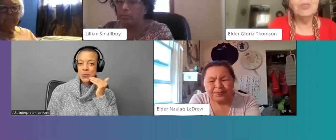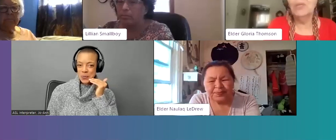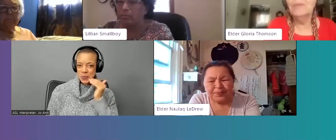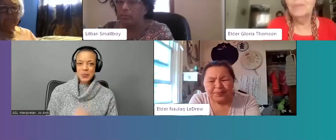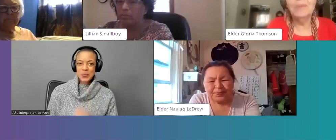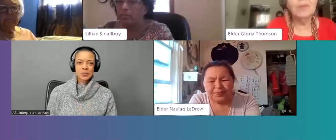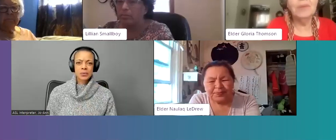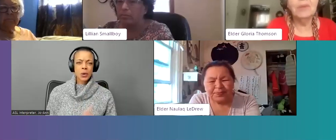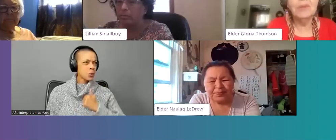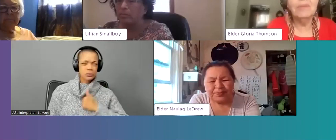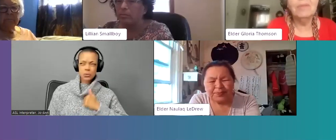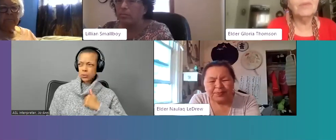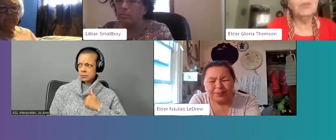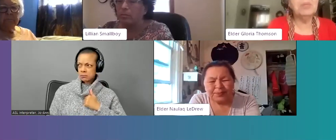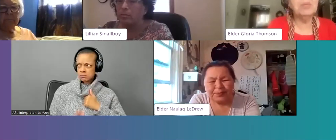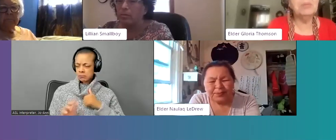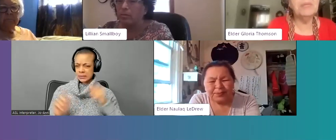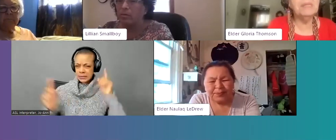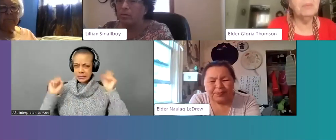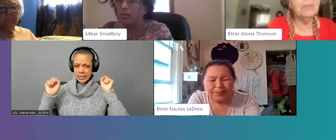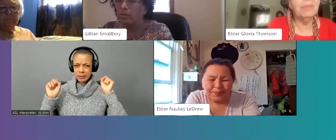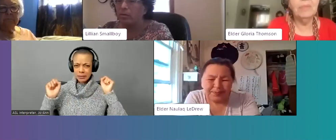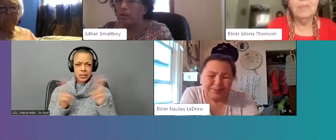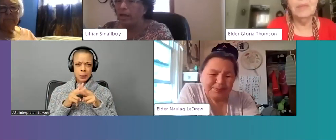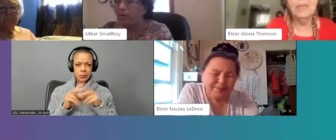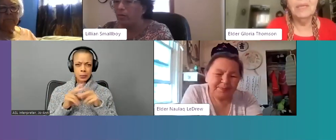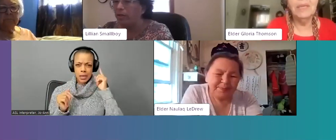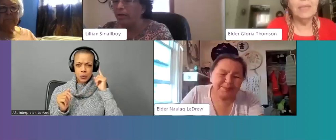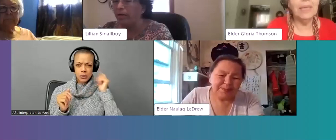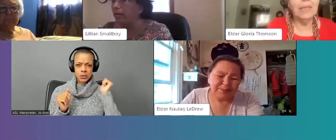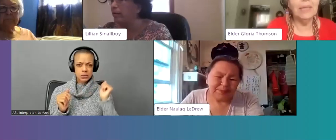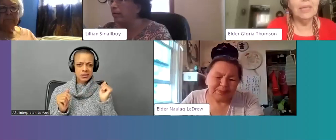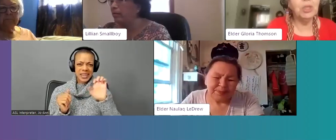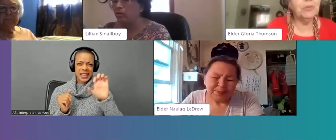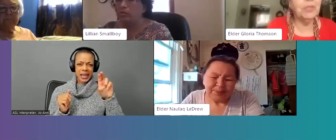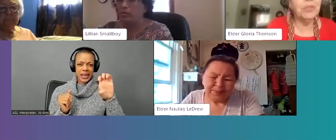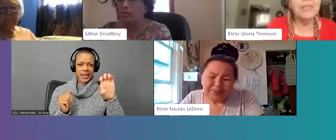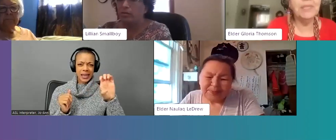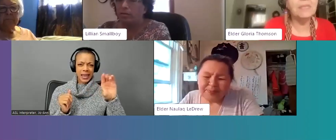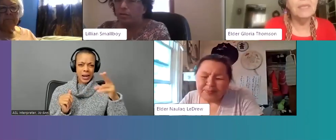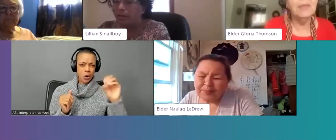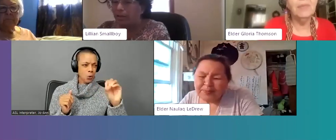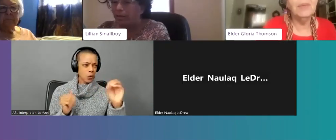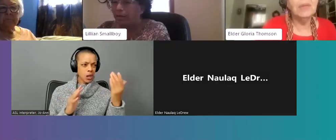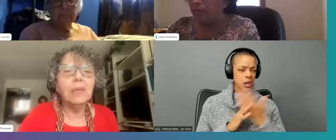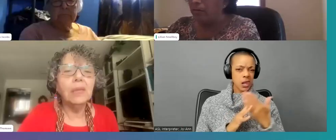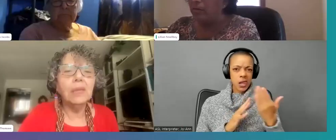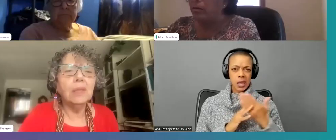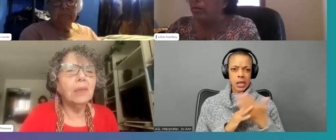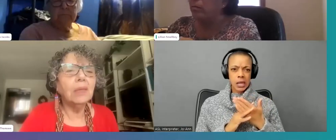I'm sorry. There seems to be some echo, yeah. Interference.